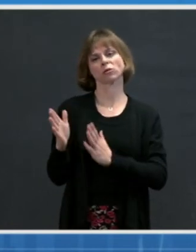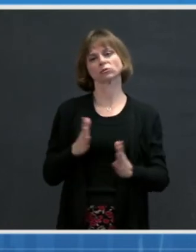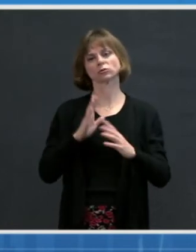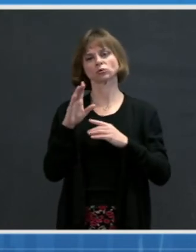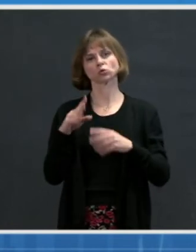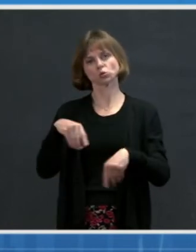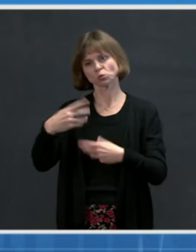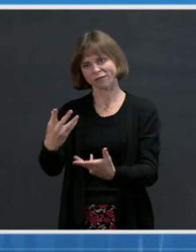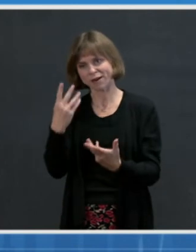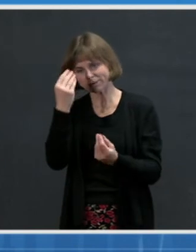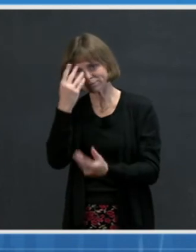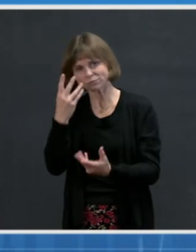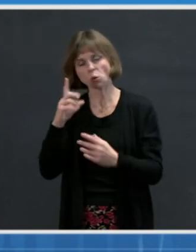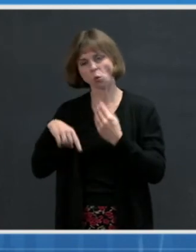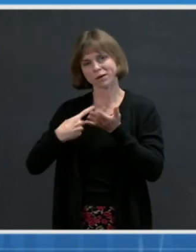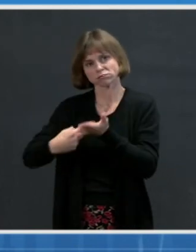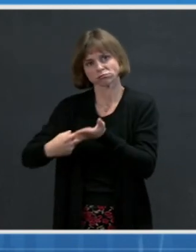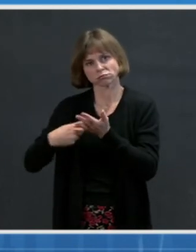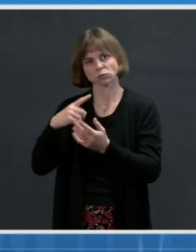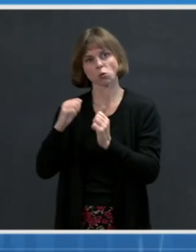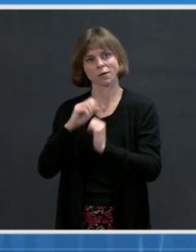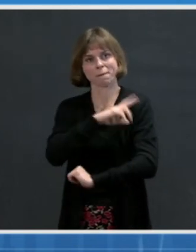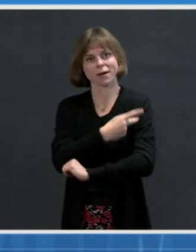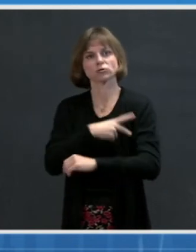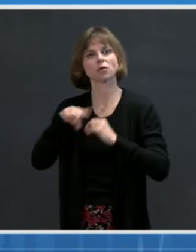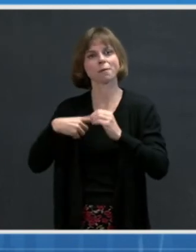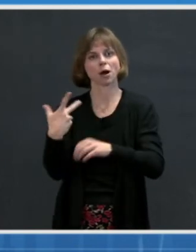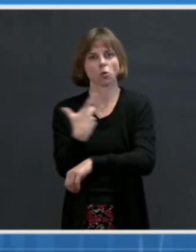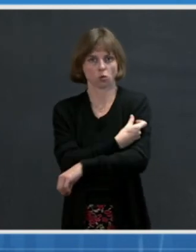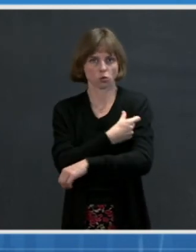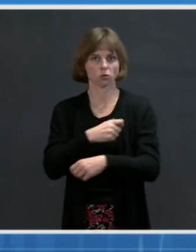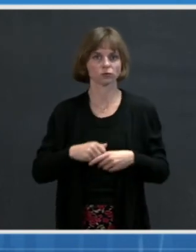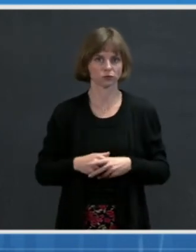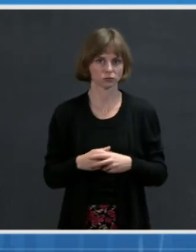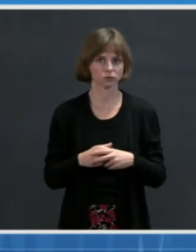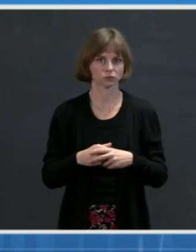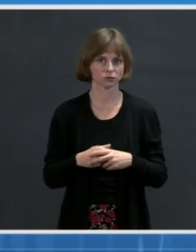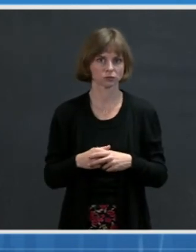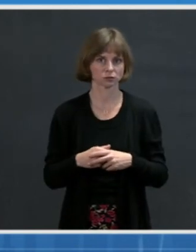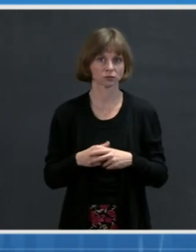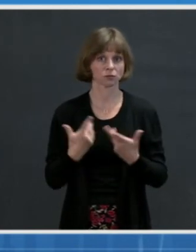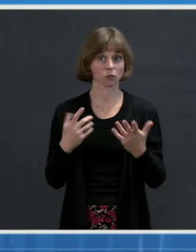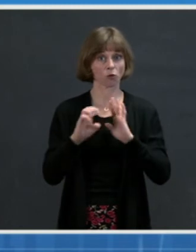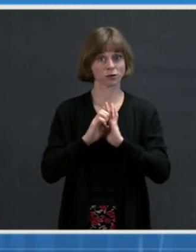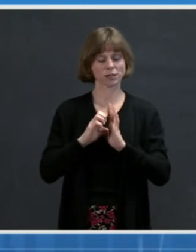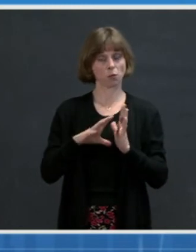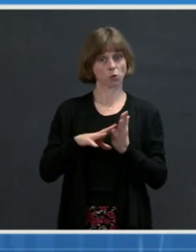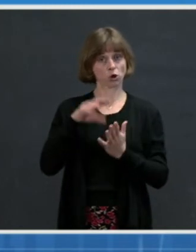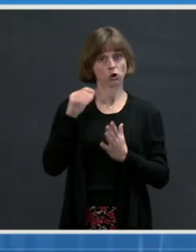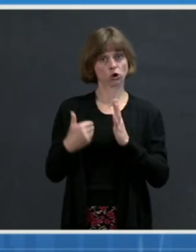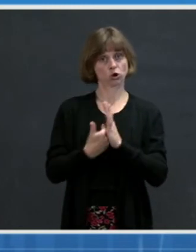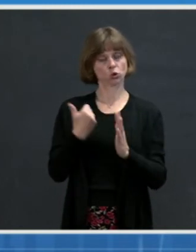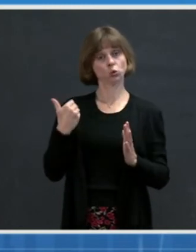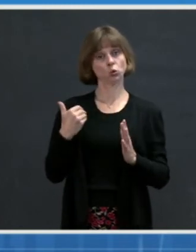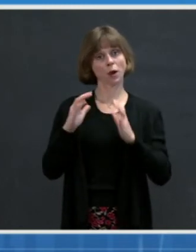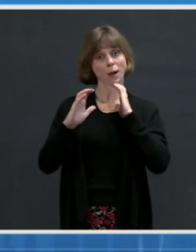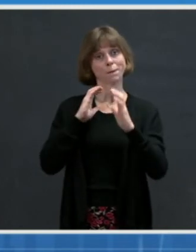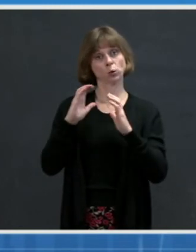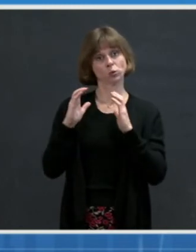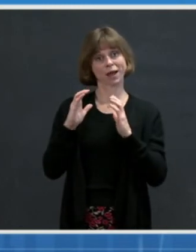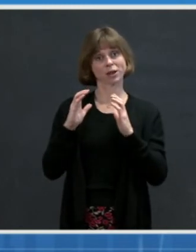with their patients about COVID-19 vaccination. For example, we learned about a new communications campaign in New Orleans that